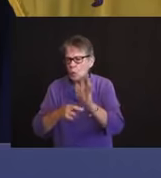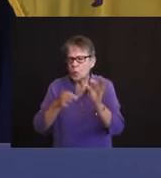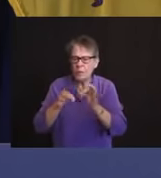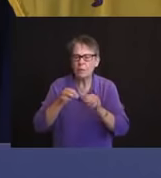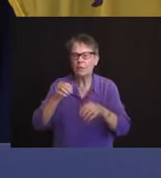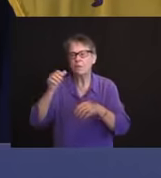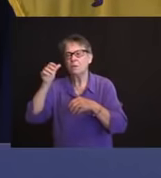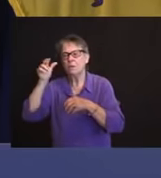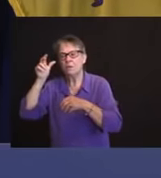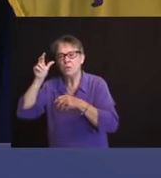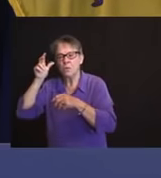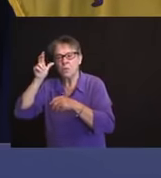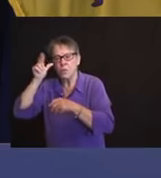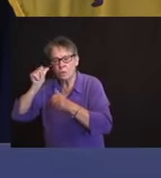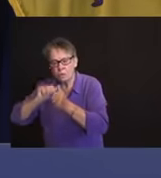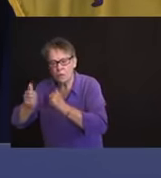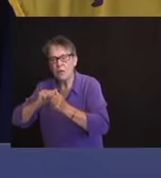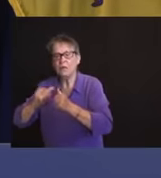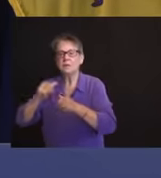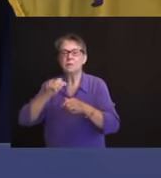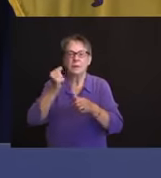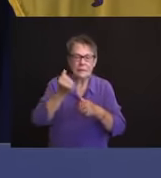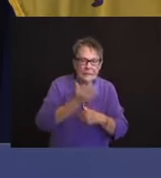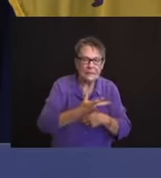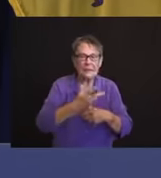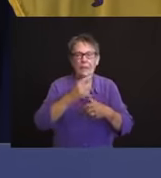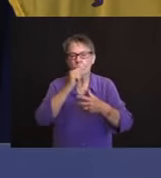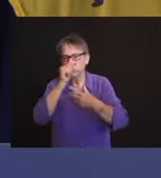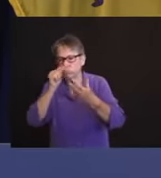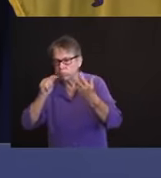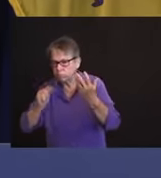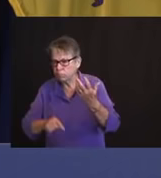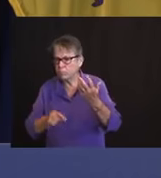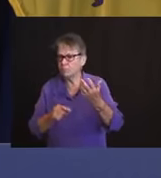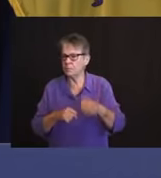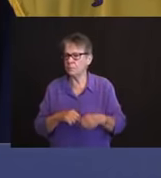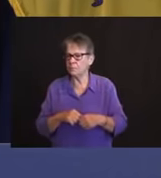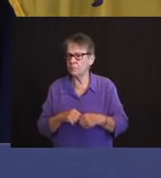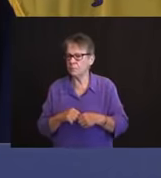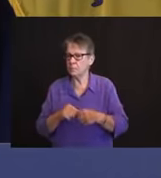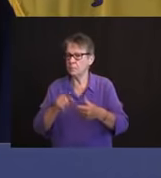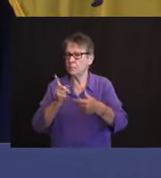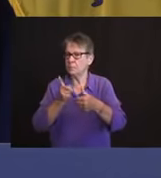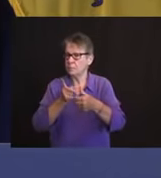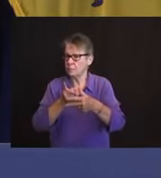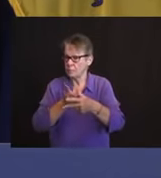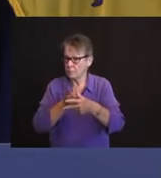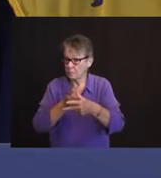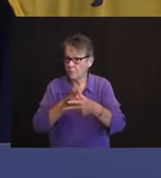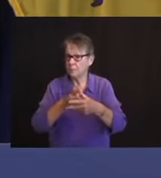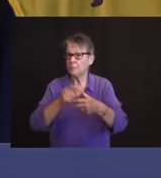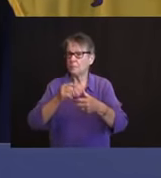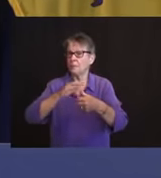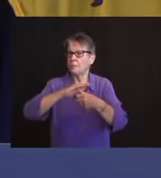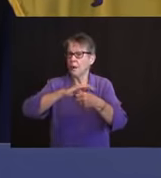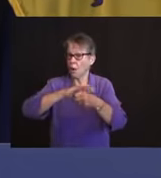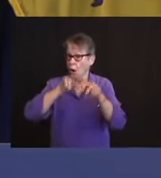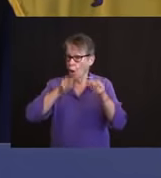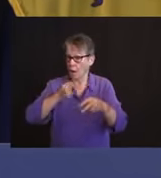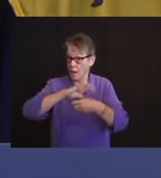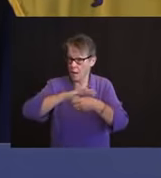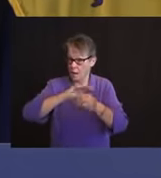of transmission, spot positivity, new hospitalizations, because those are real-time data points that tell us whether or not